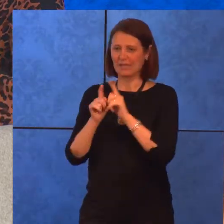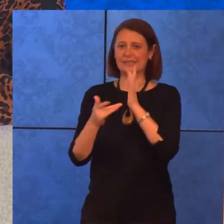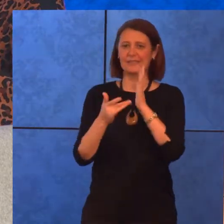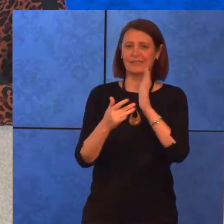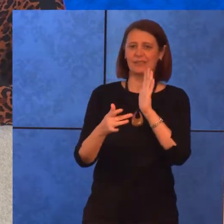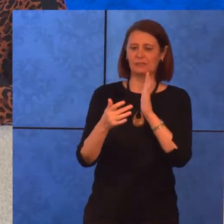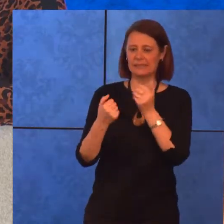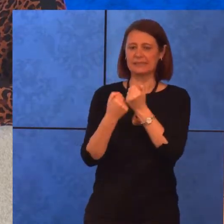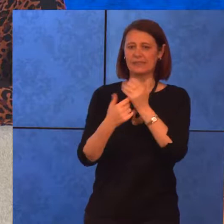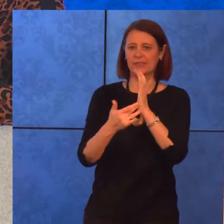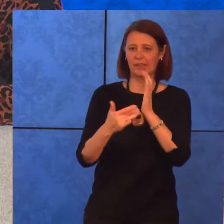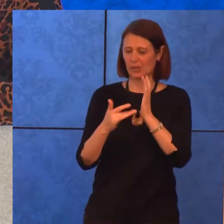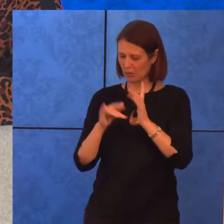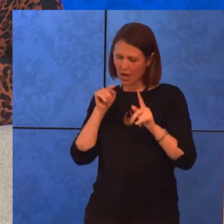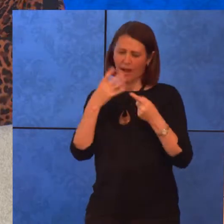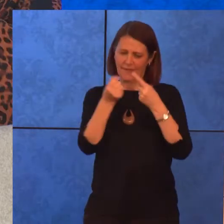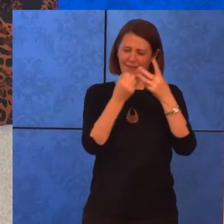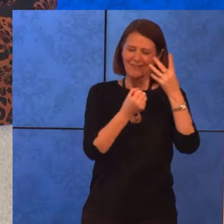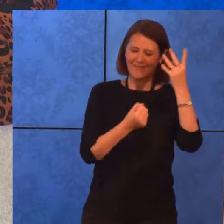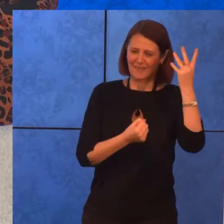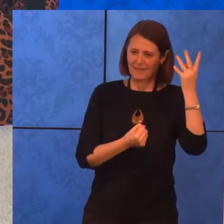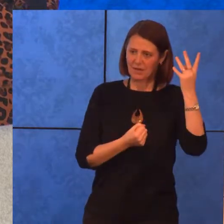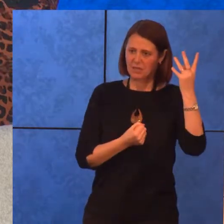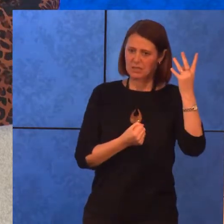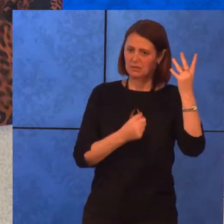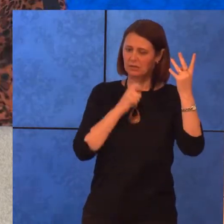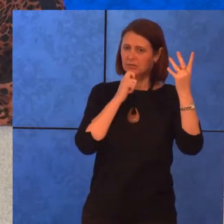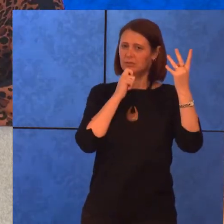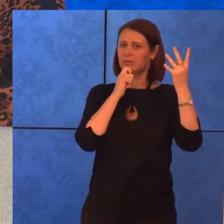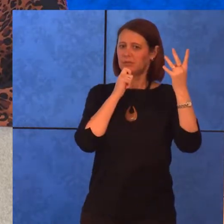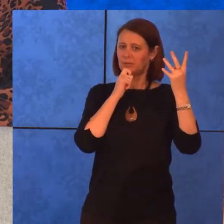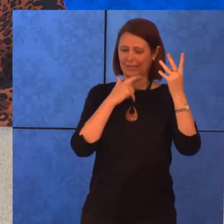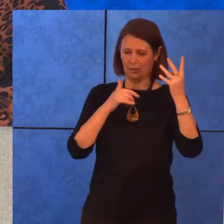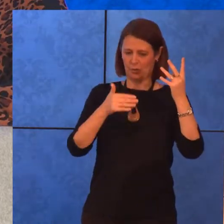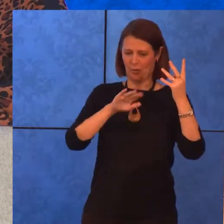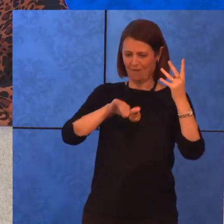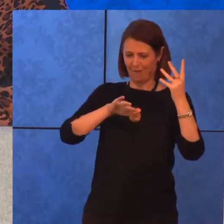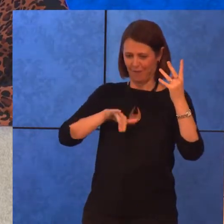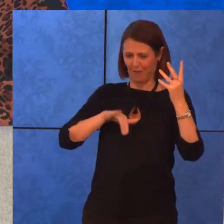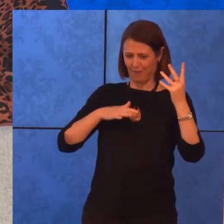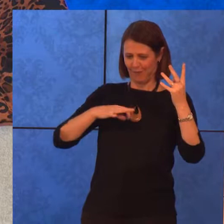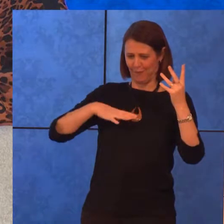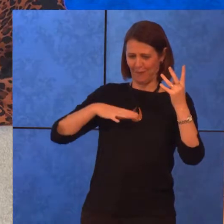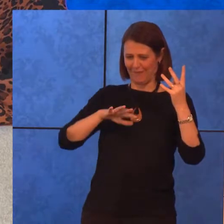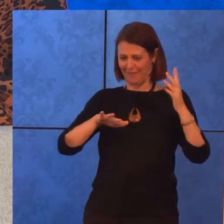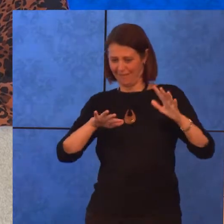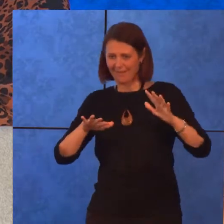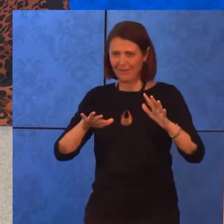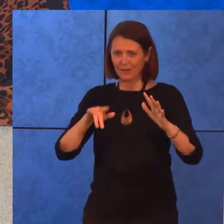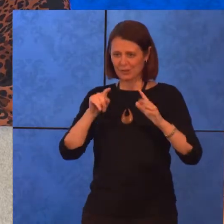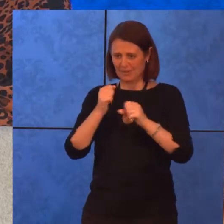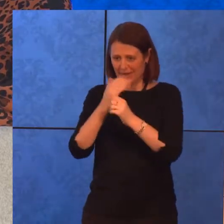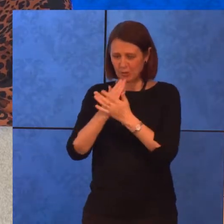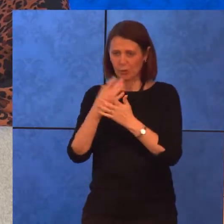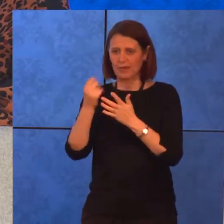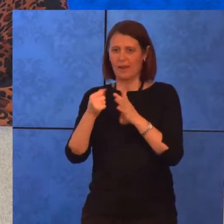we completely over-engineered that. And we're now starting to de-engineer that and simplify it so that we can get AT